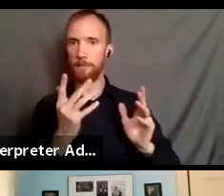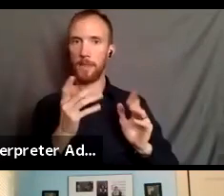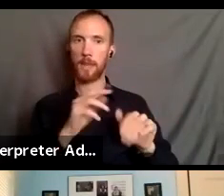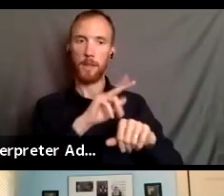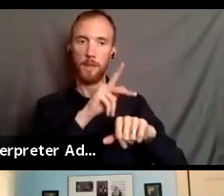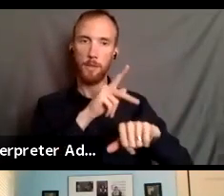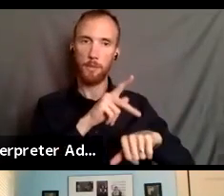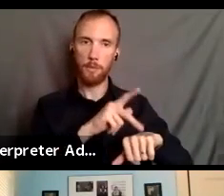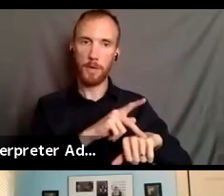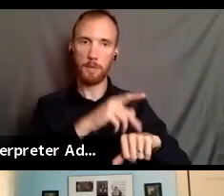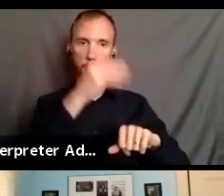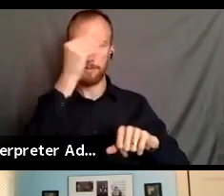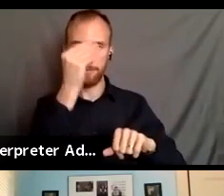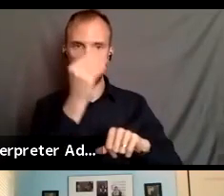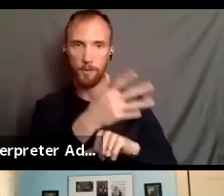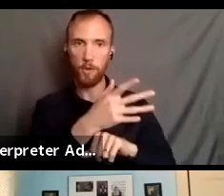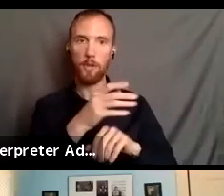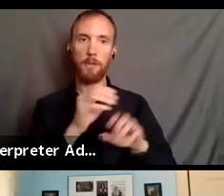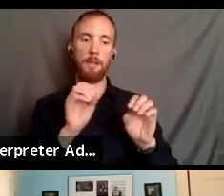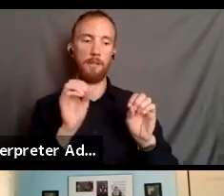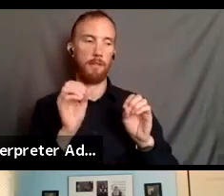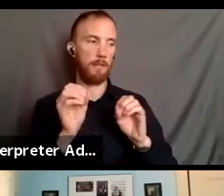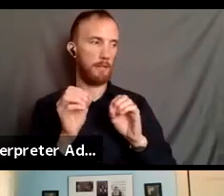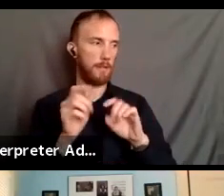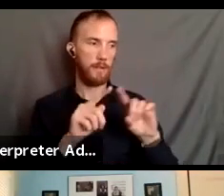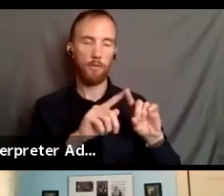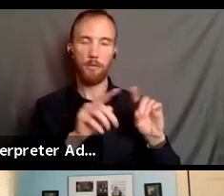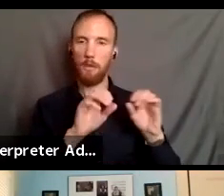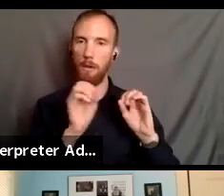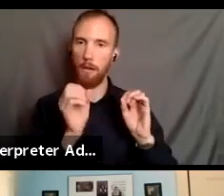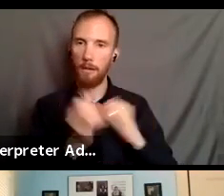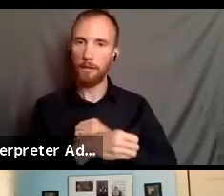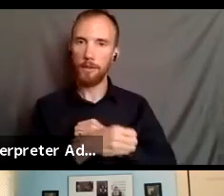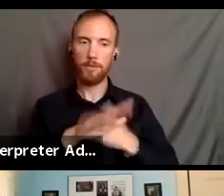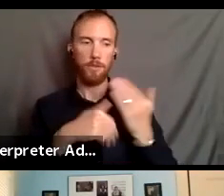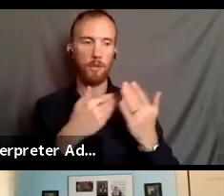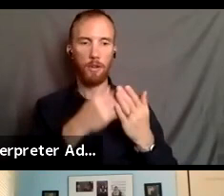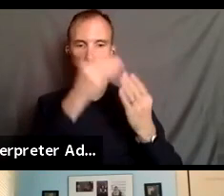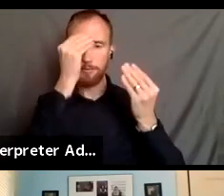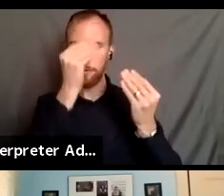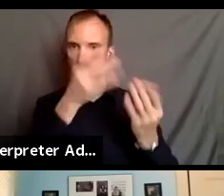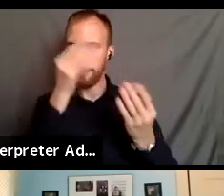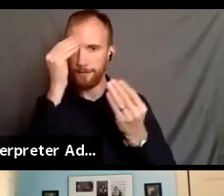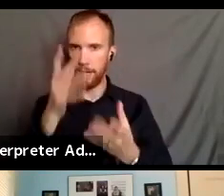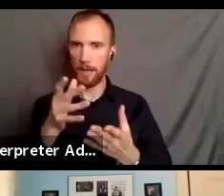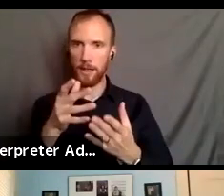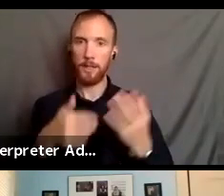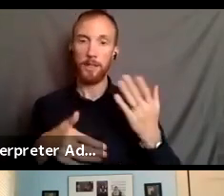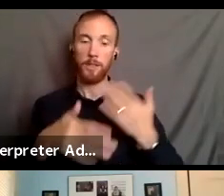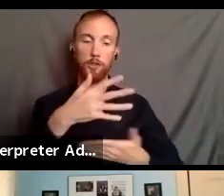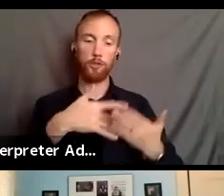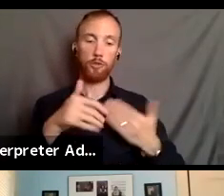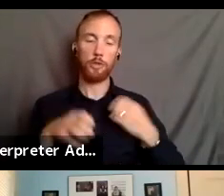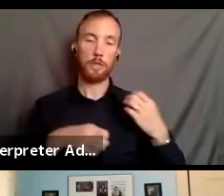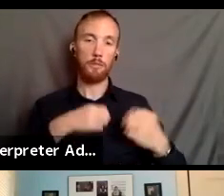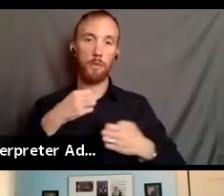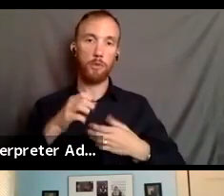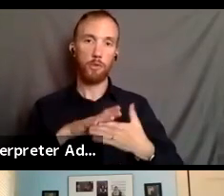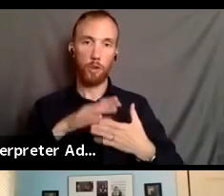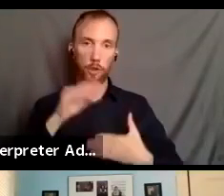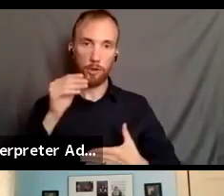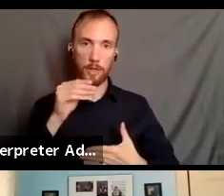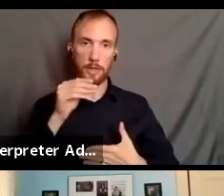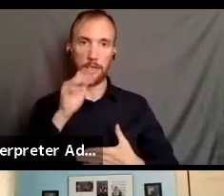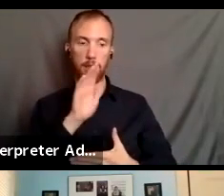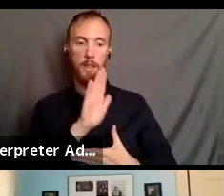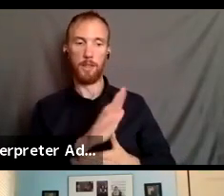faith-based is notified and we create a plan social emotional learning is involved to the extent that we need